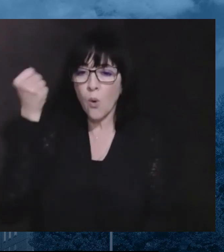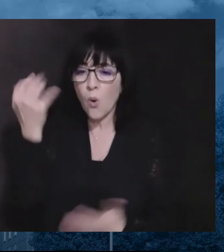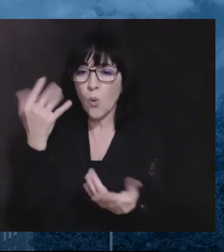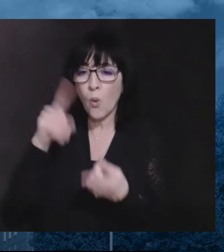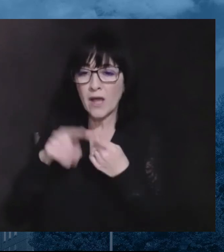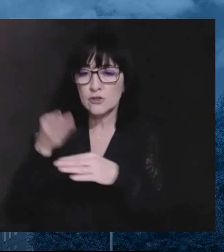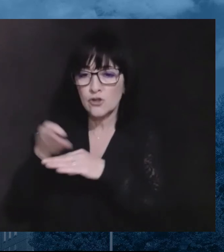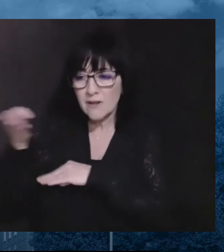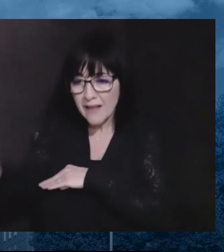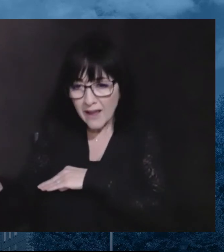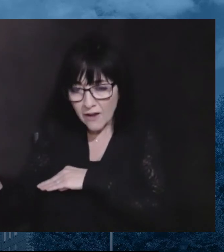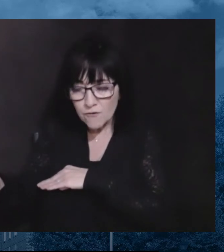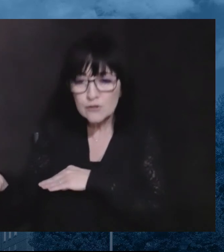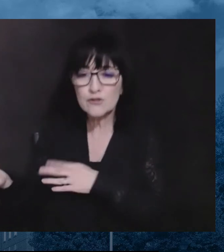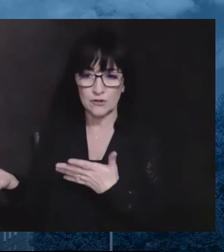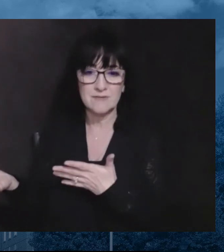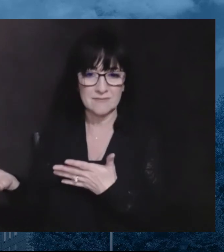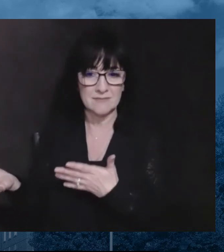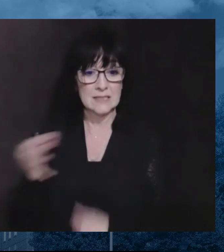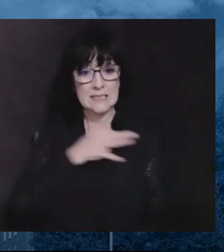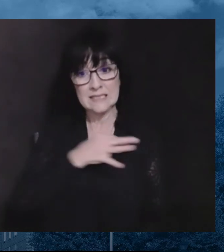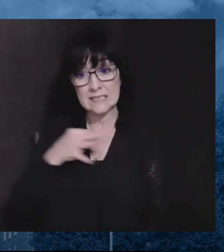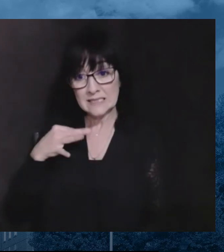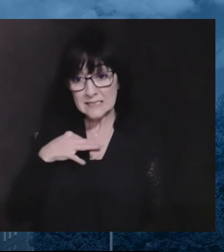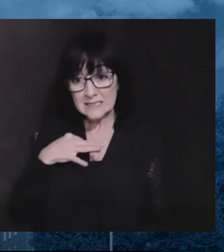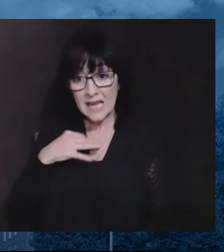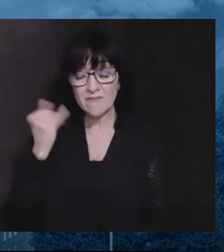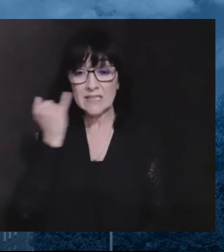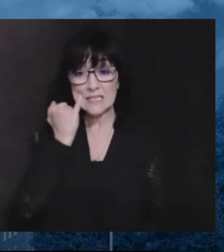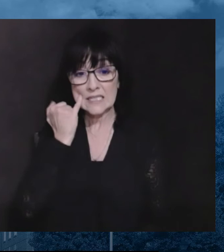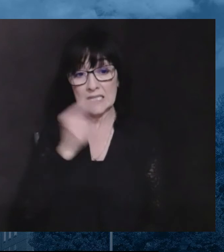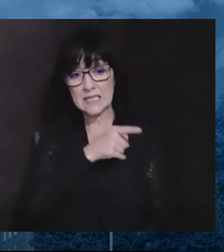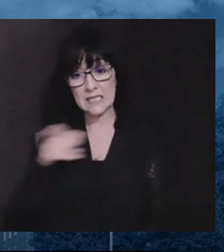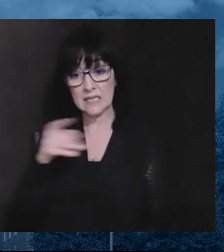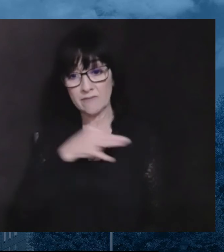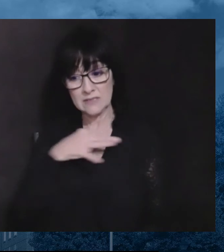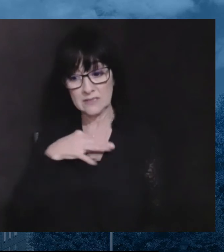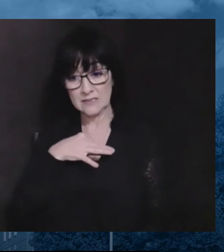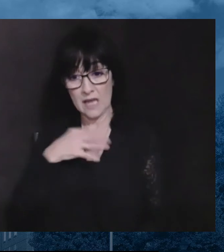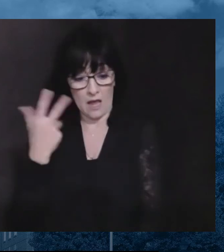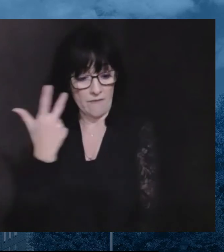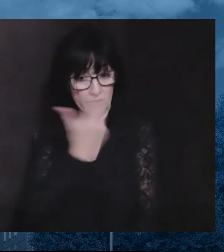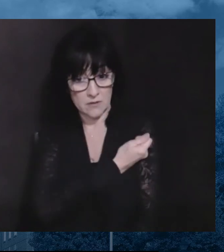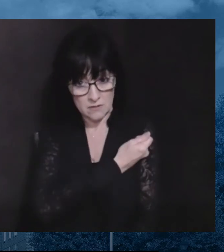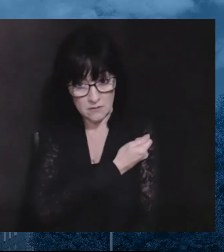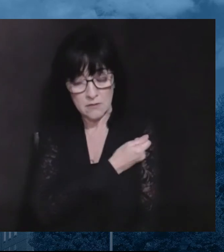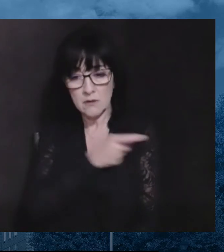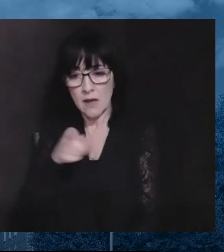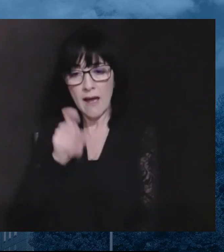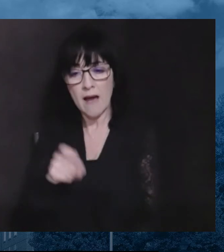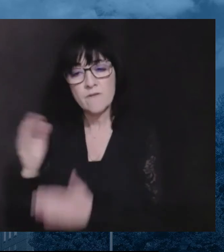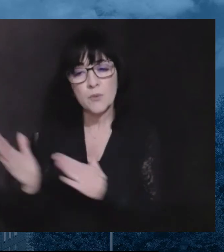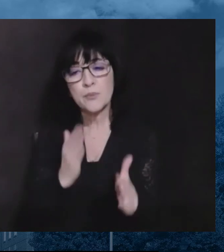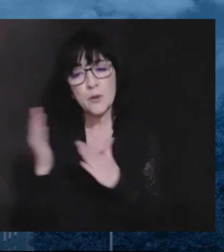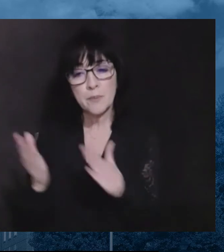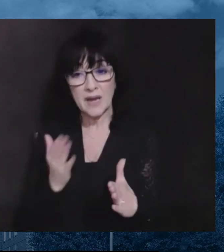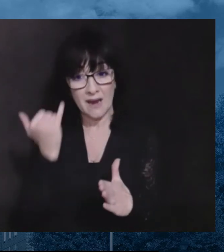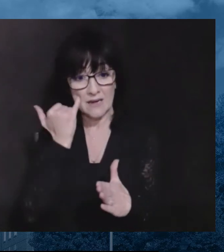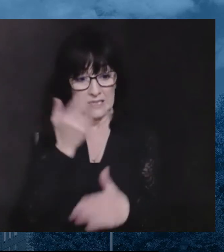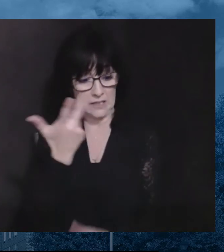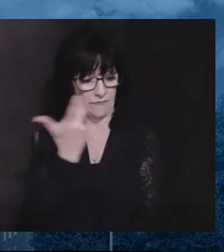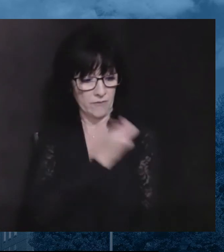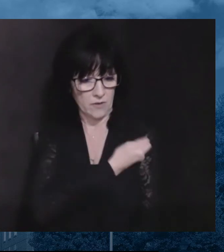from staff over the holidays to take vaccine, but we really are very confident. They are very confident